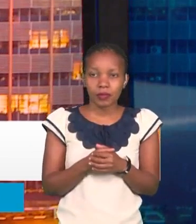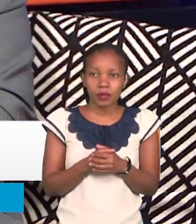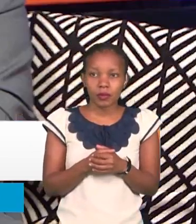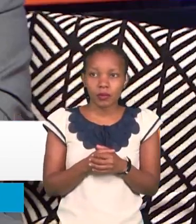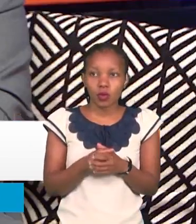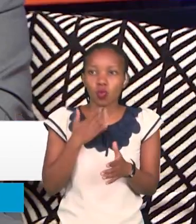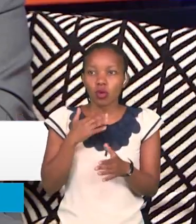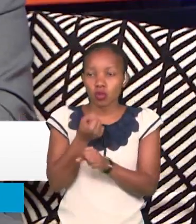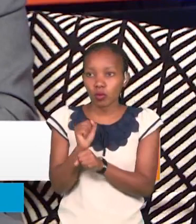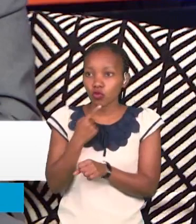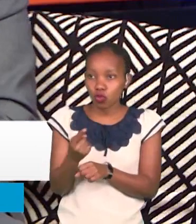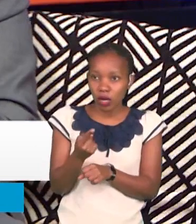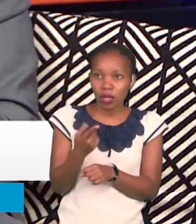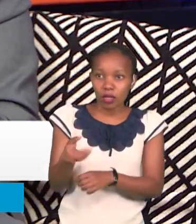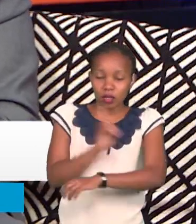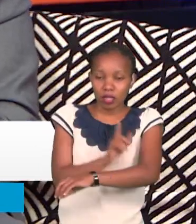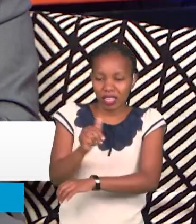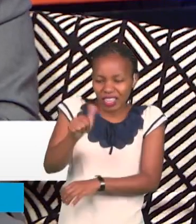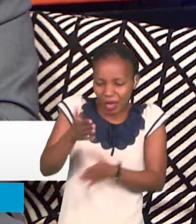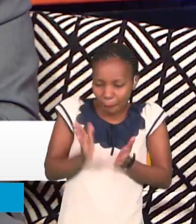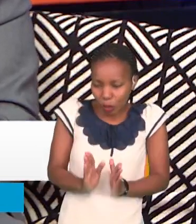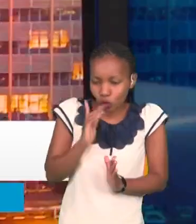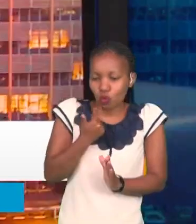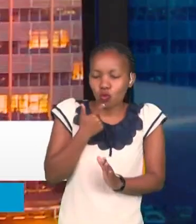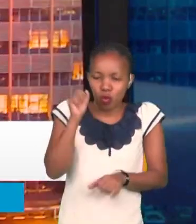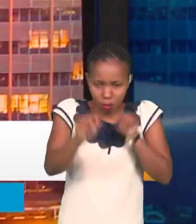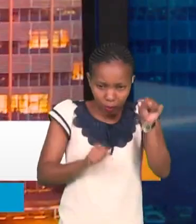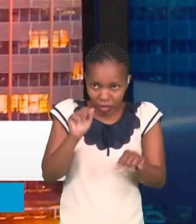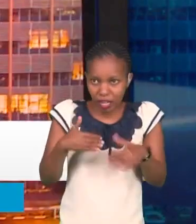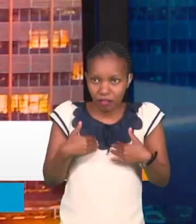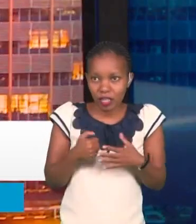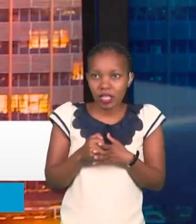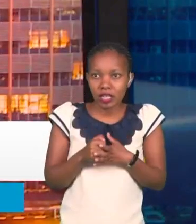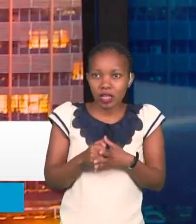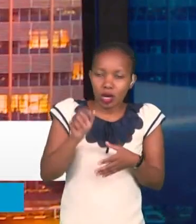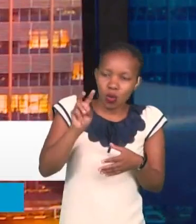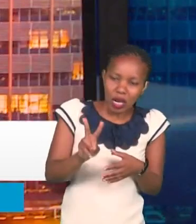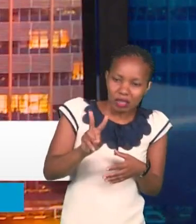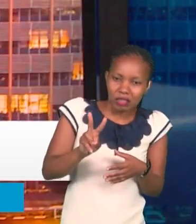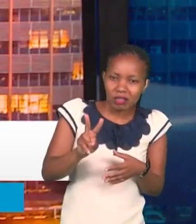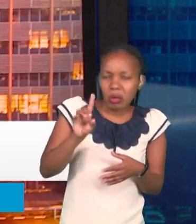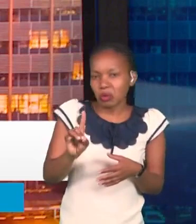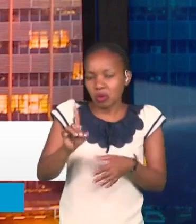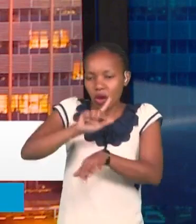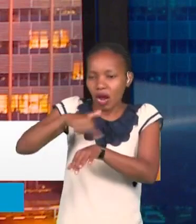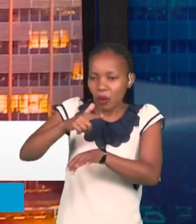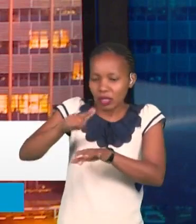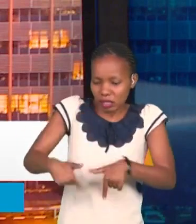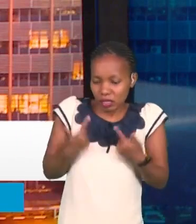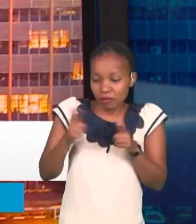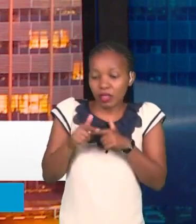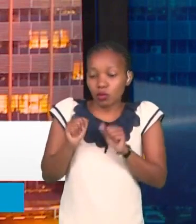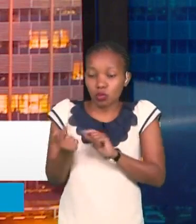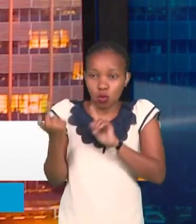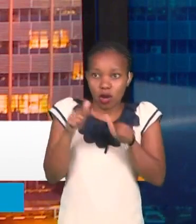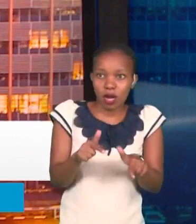and we want to ensure that on that day, anybody and everybody that has a bike and has 1 or 2 hours to himself, he can come. So